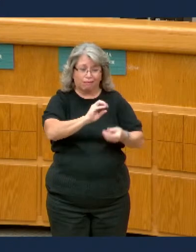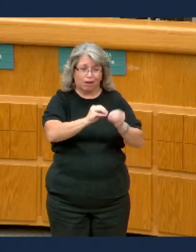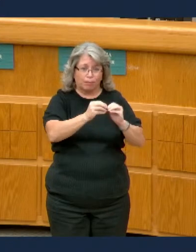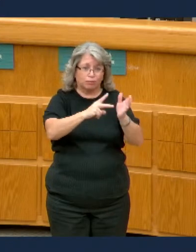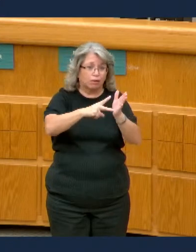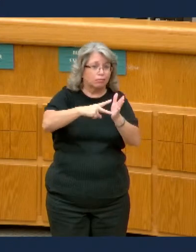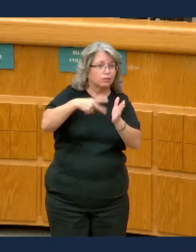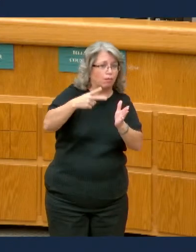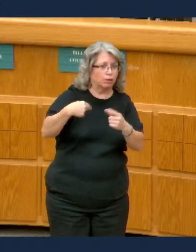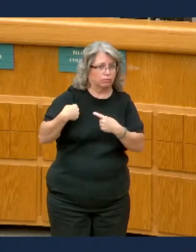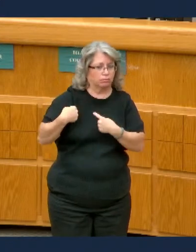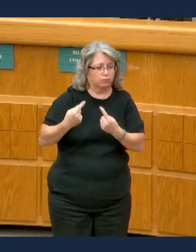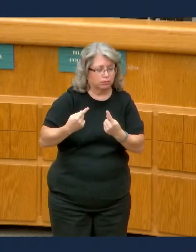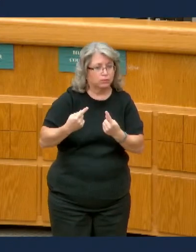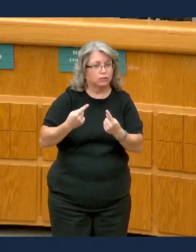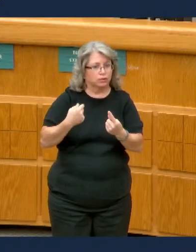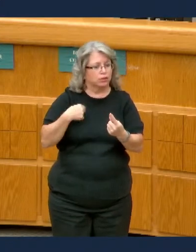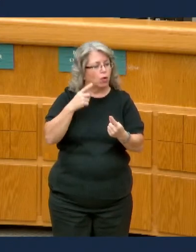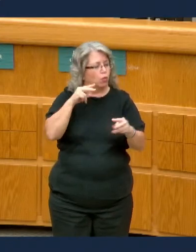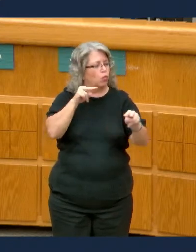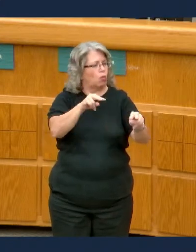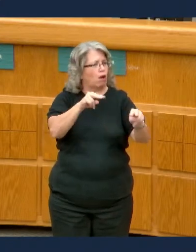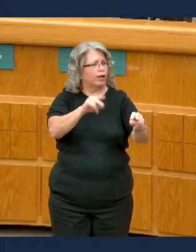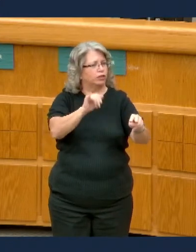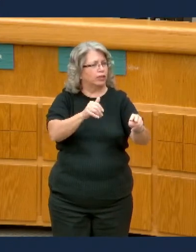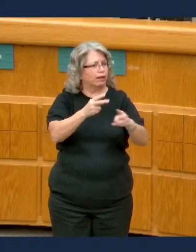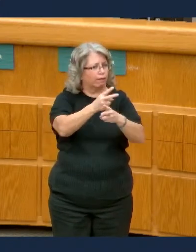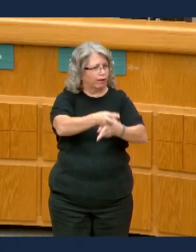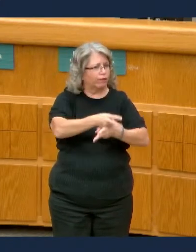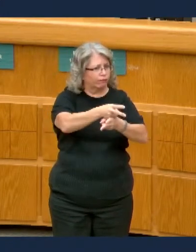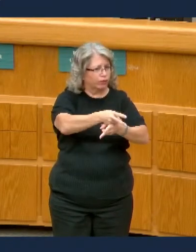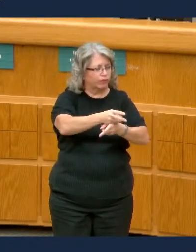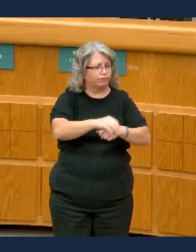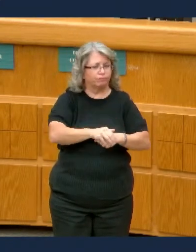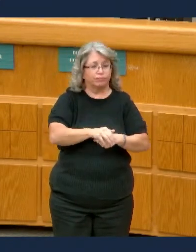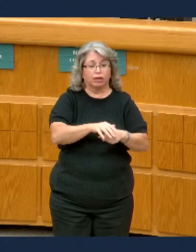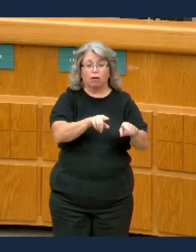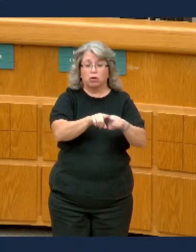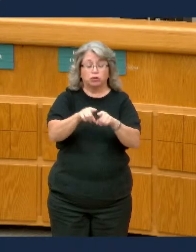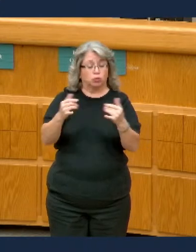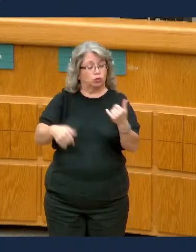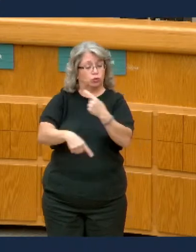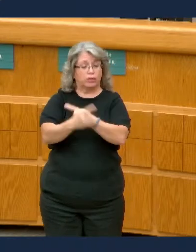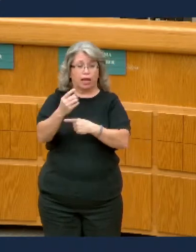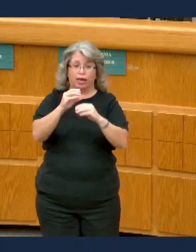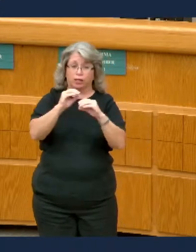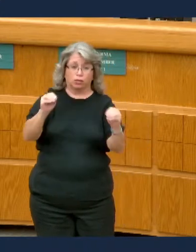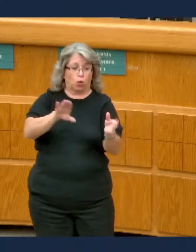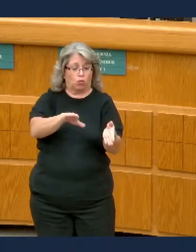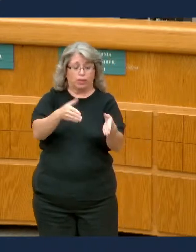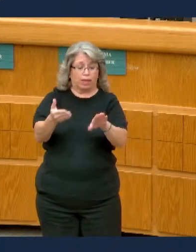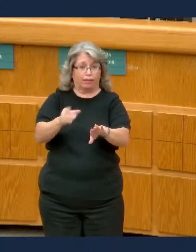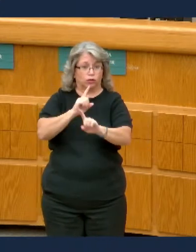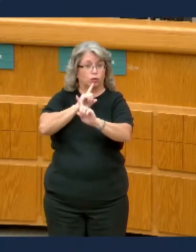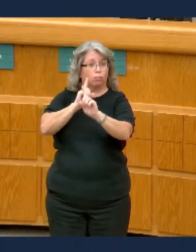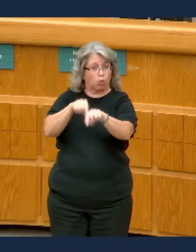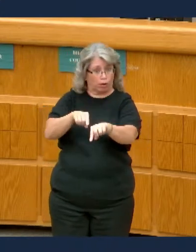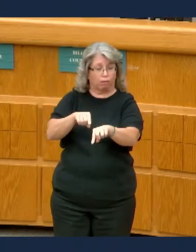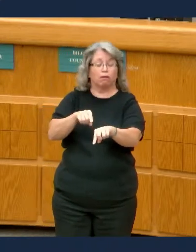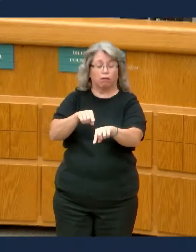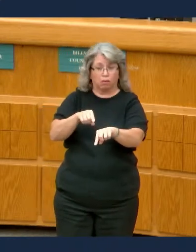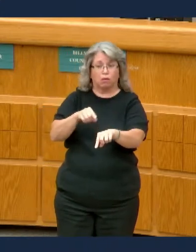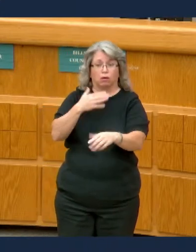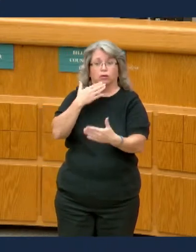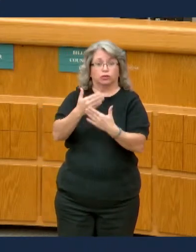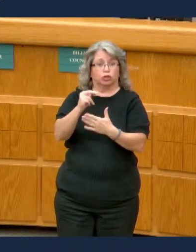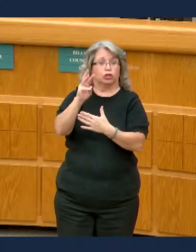just watching it very closely still. We also didn't have any deaths today, which is really great news for us, but we know that